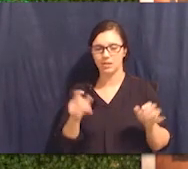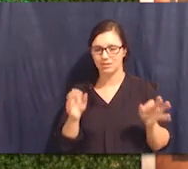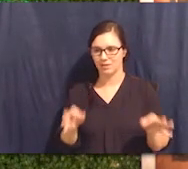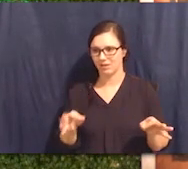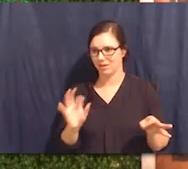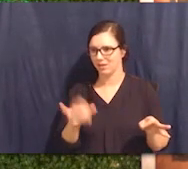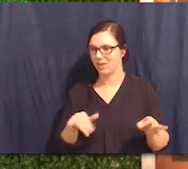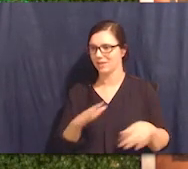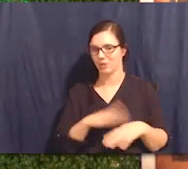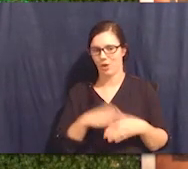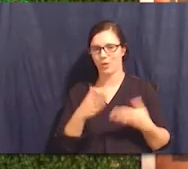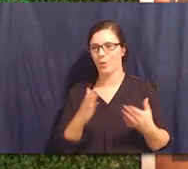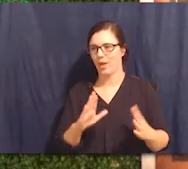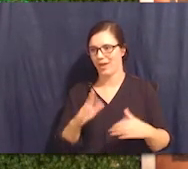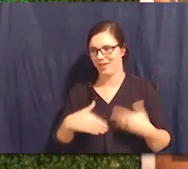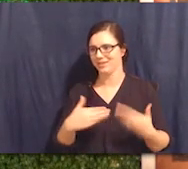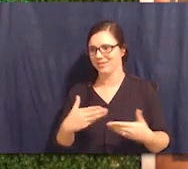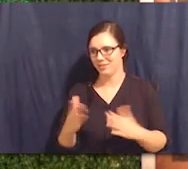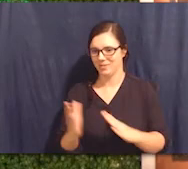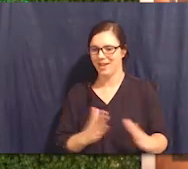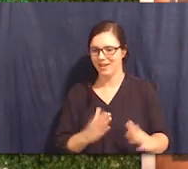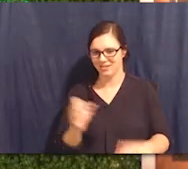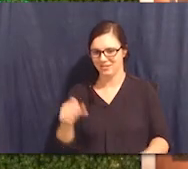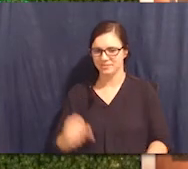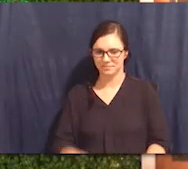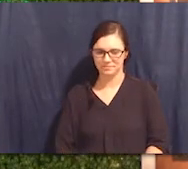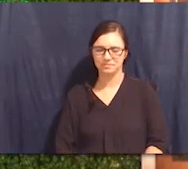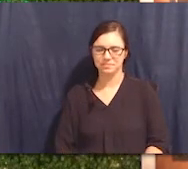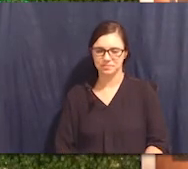definitely that's on the way and in the plans.